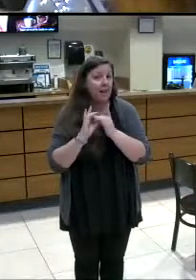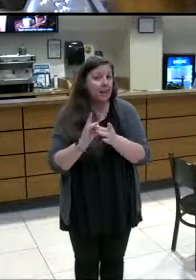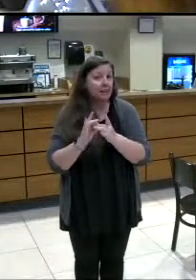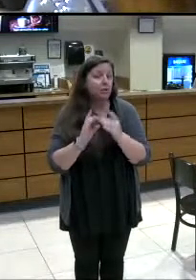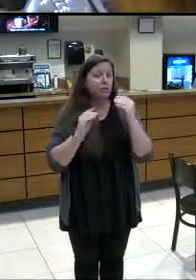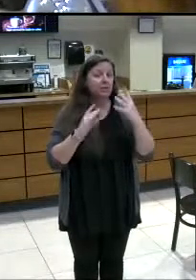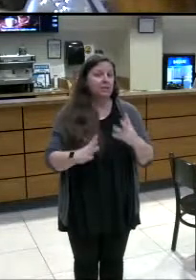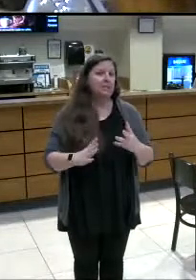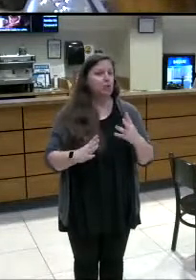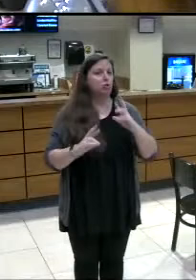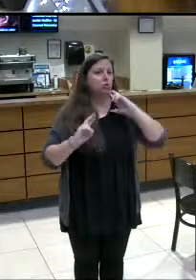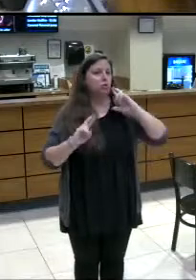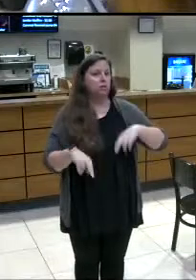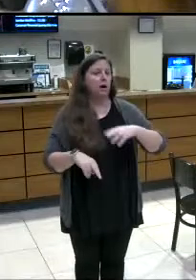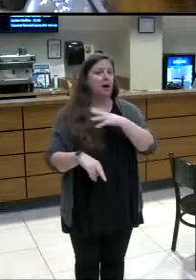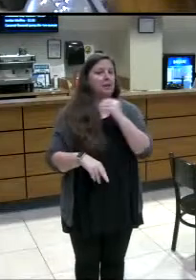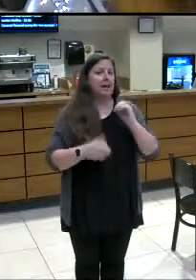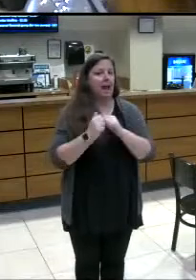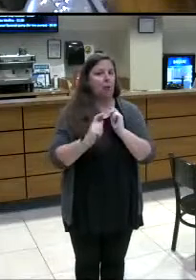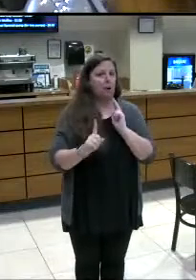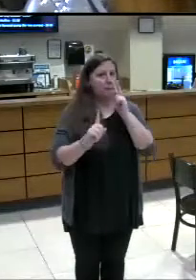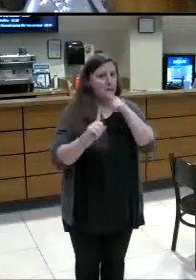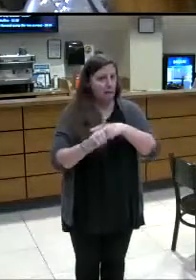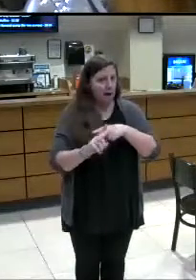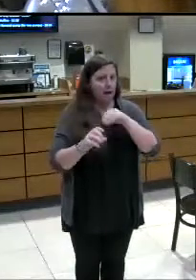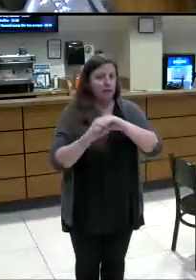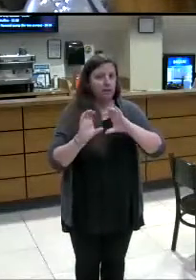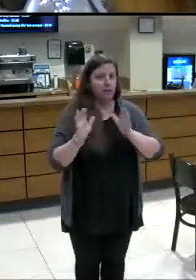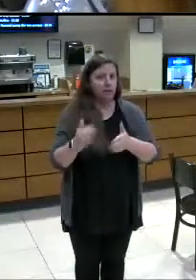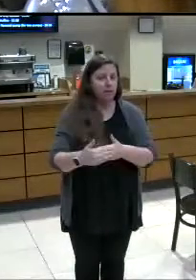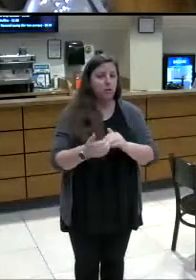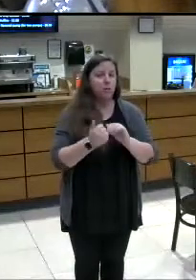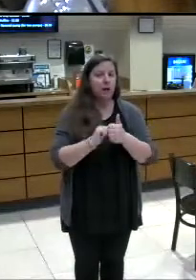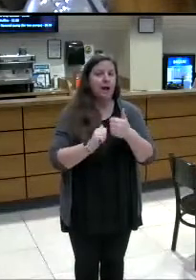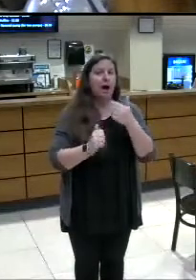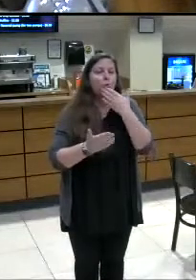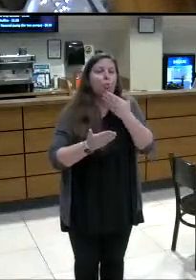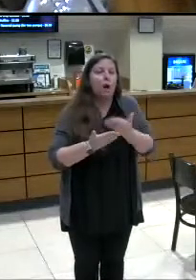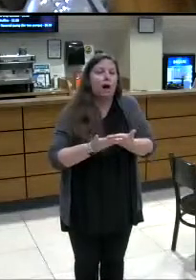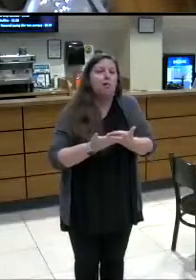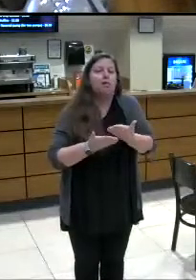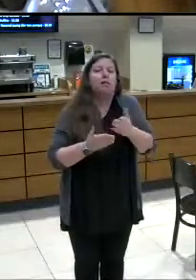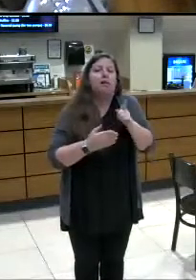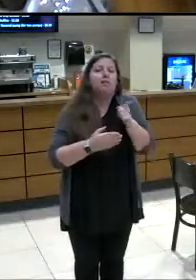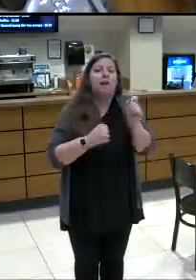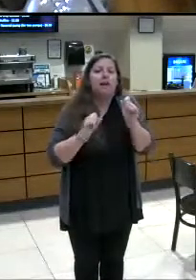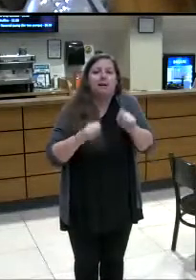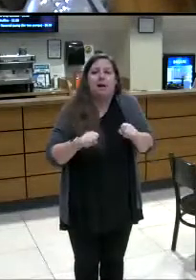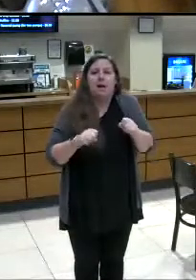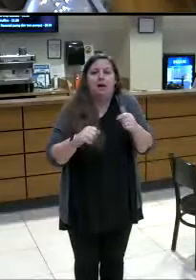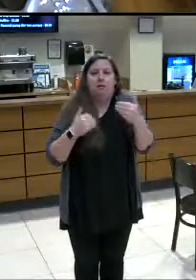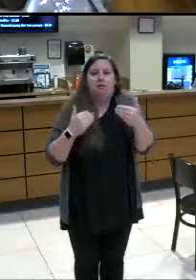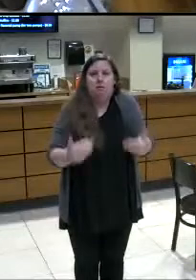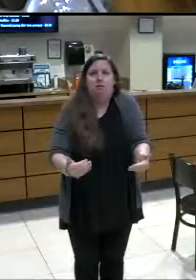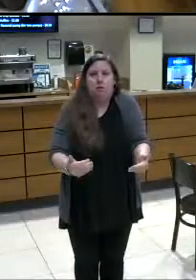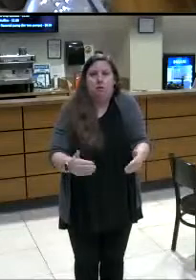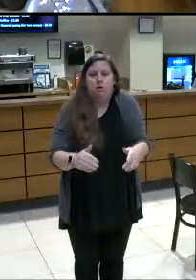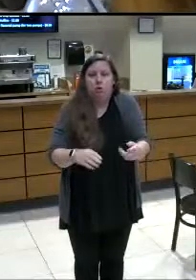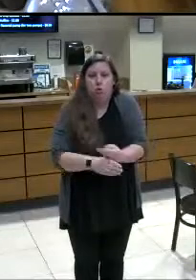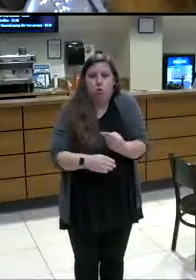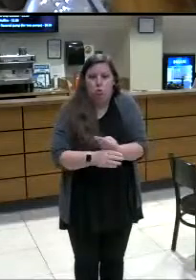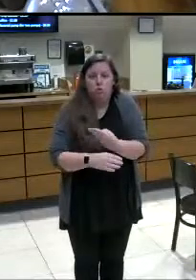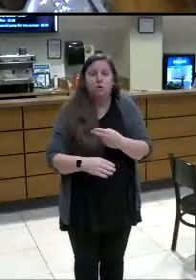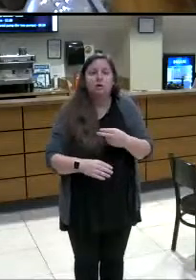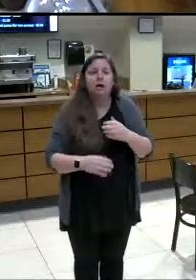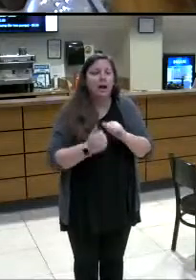applicability in the classroom and how well they can implement it and whether or not it relates back to iReady assessments